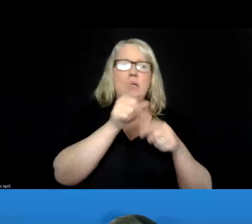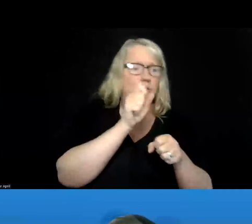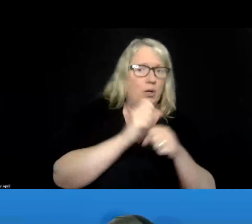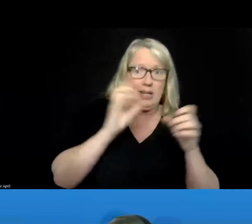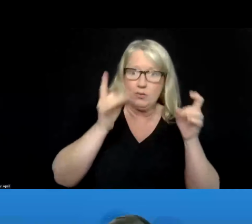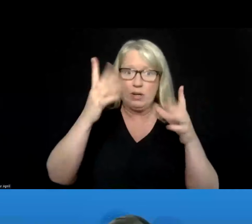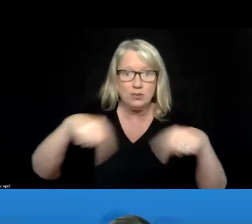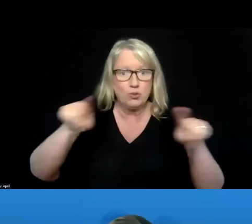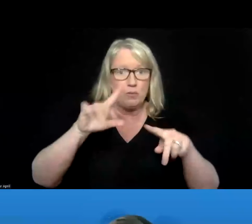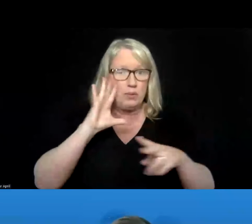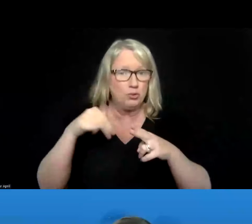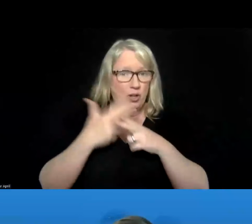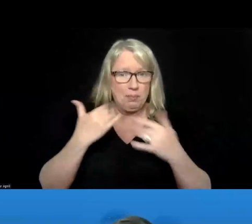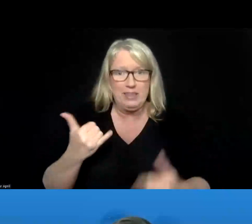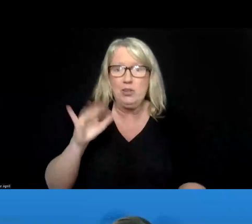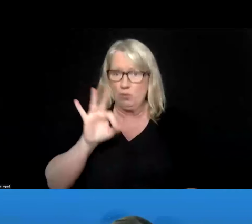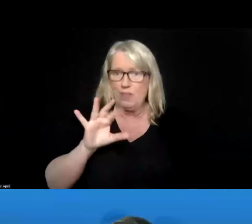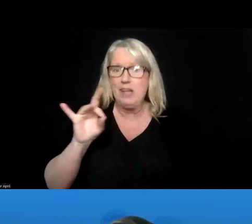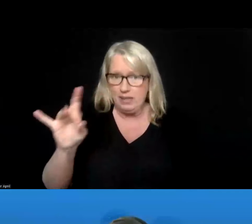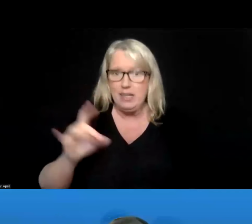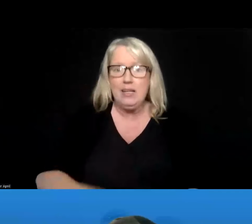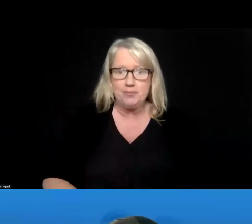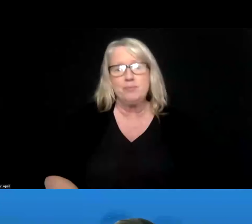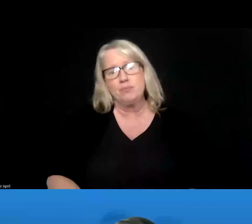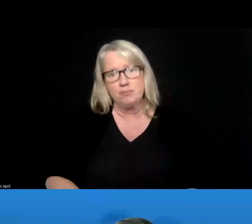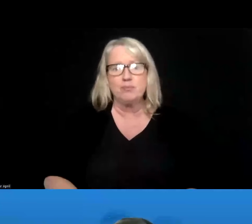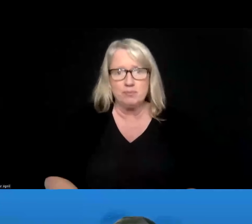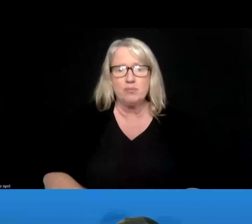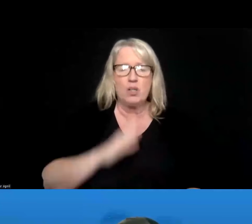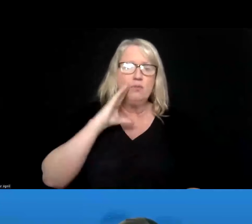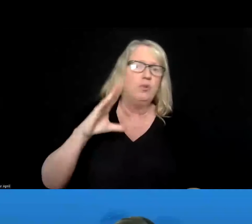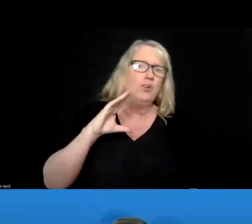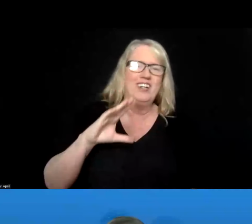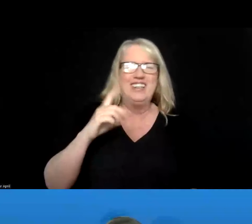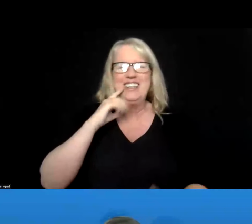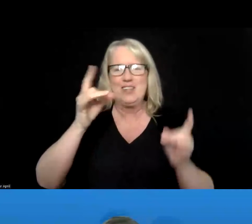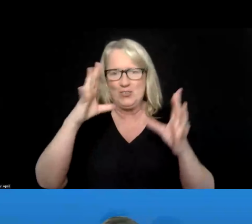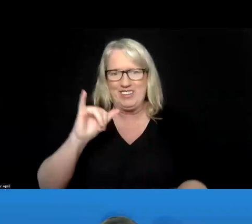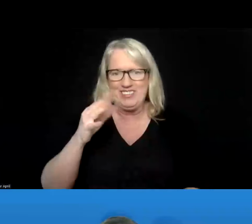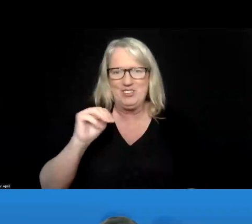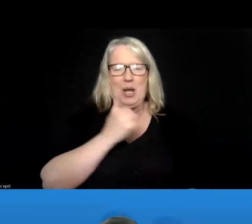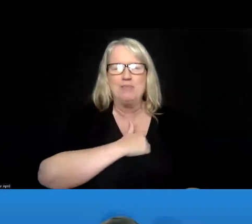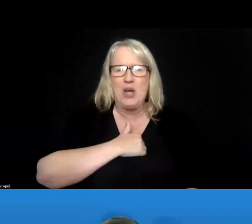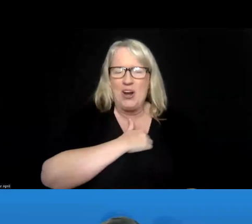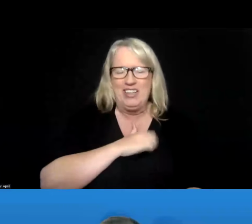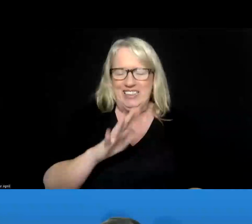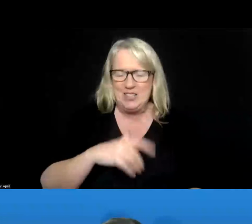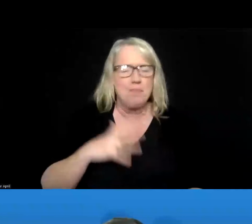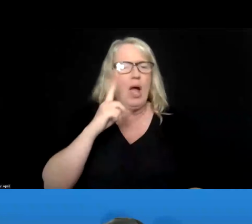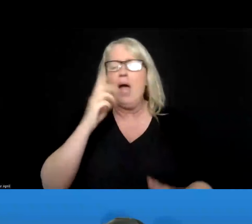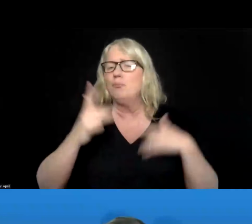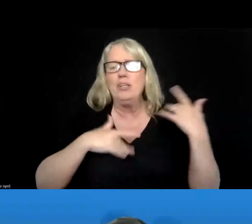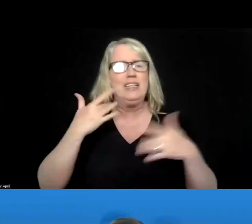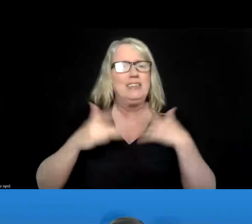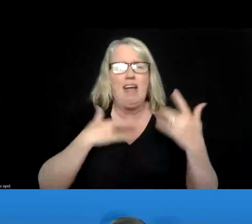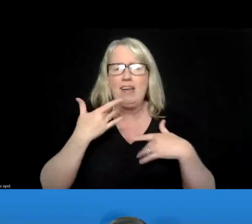are talking about here on the 988 crisis line, or crisis jam, sorry. And so I'm really excited about